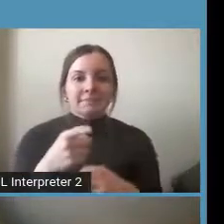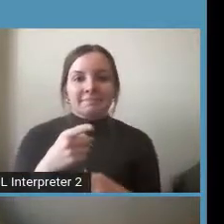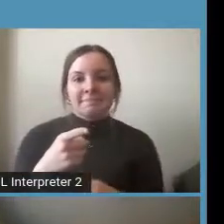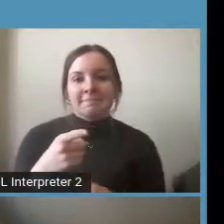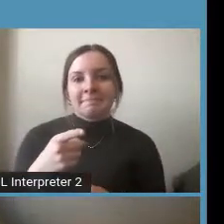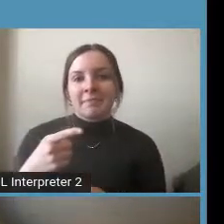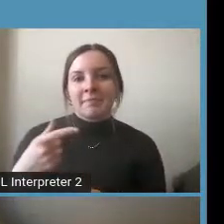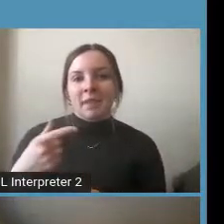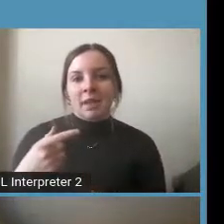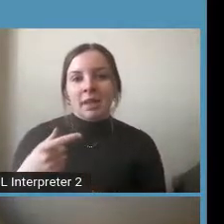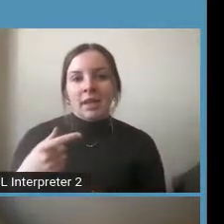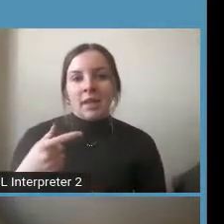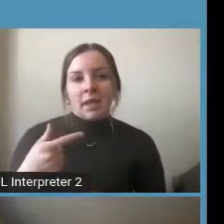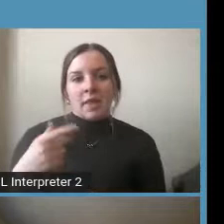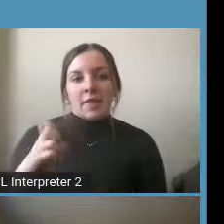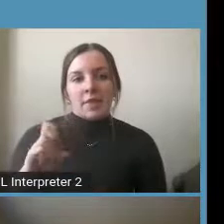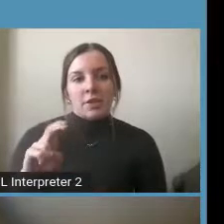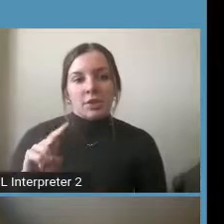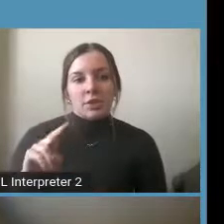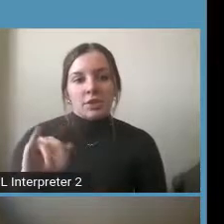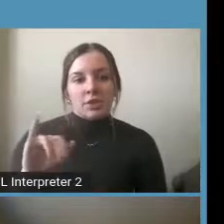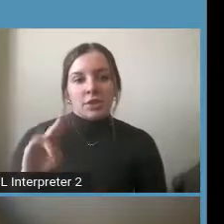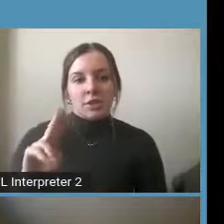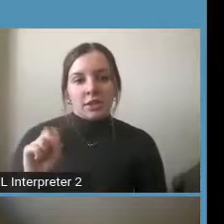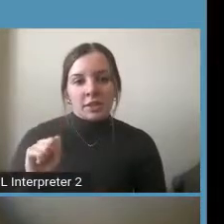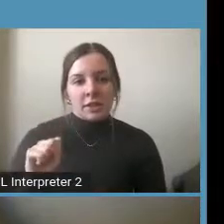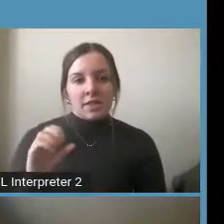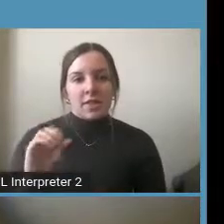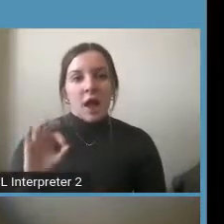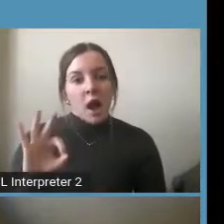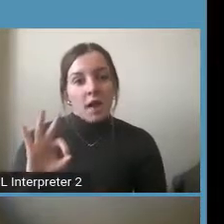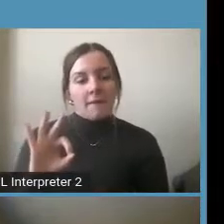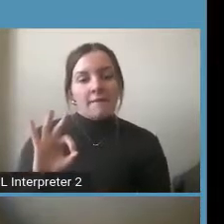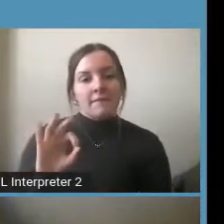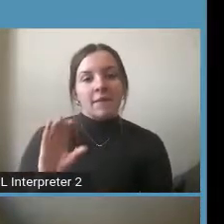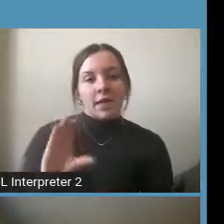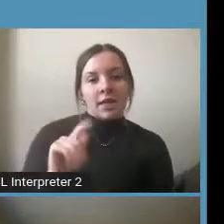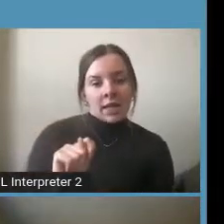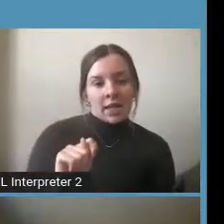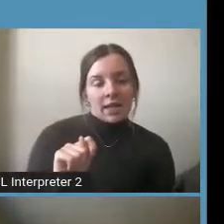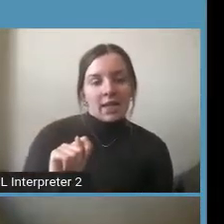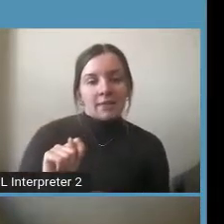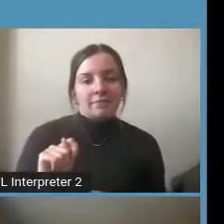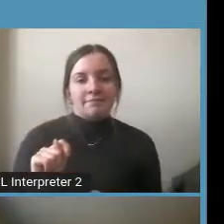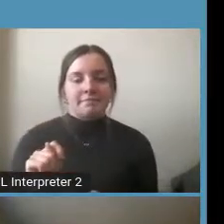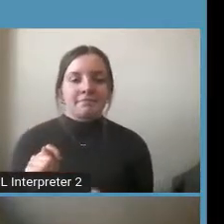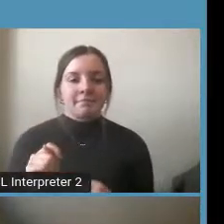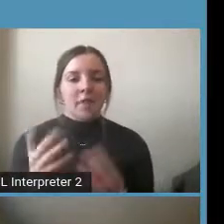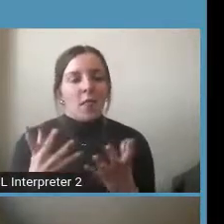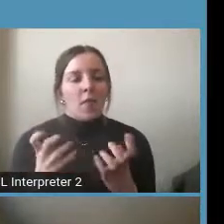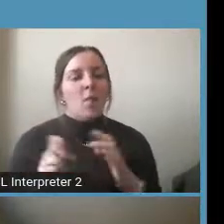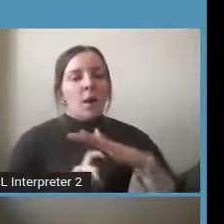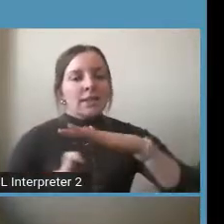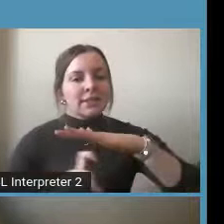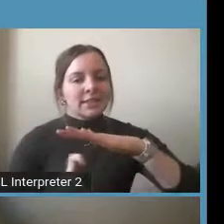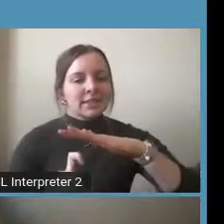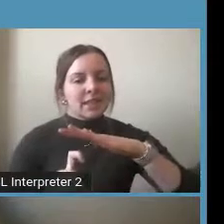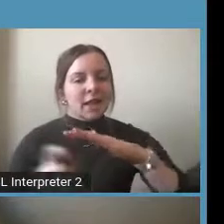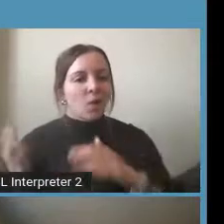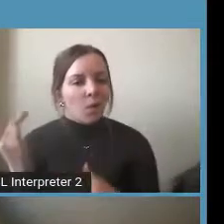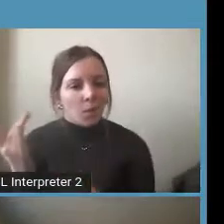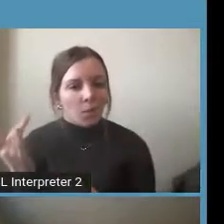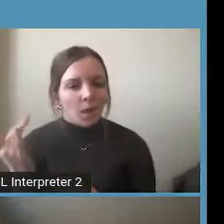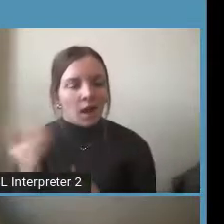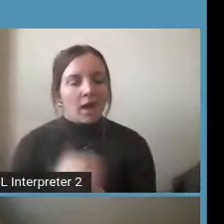of Connecticut, and it was wanted to be scanned because they wanted to make a reproduction. This is a plaster, and the